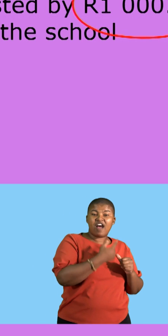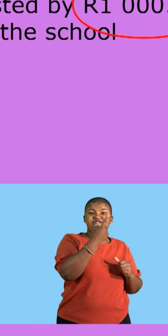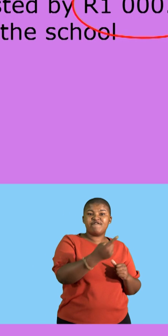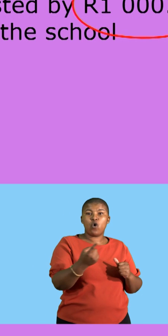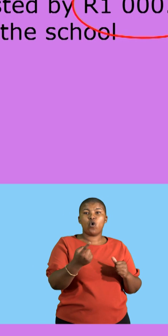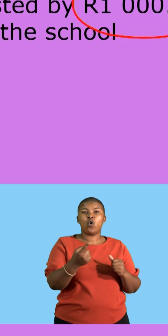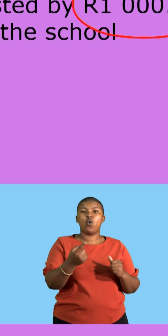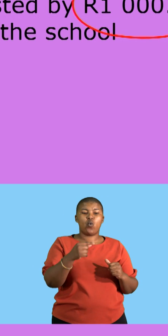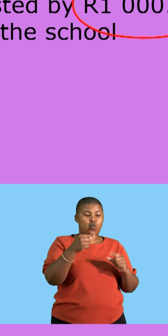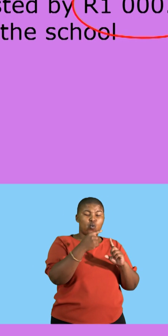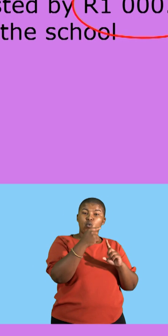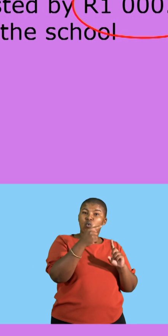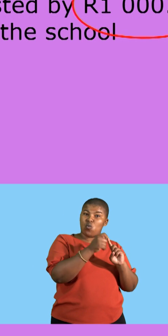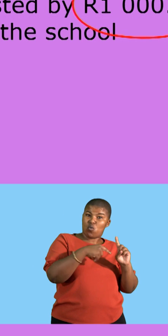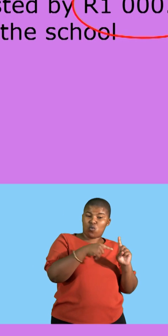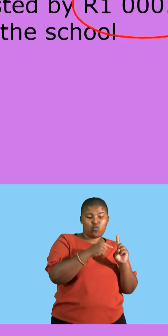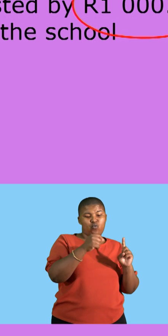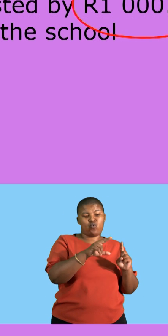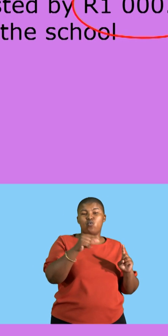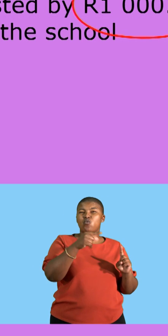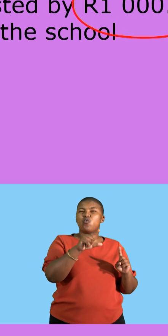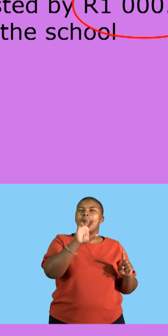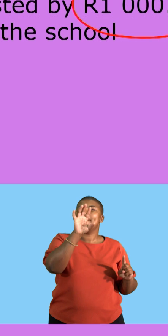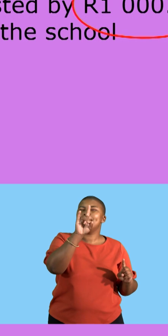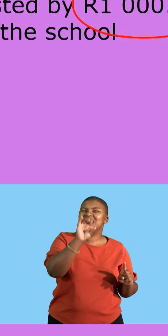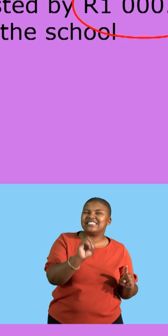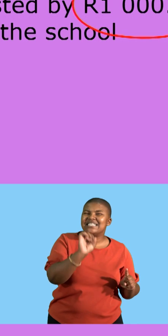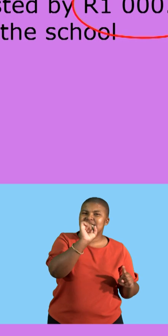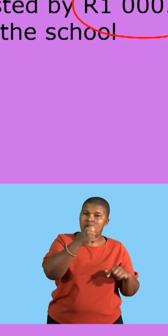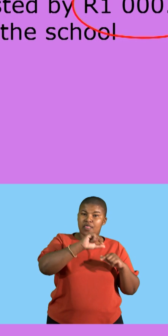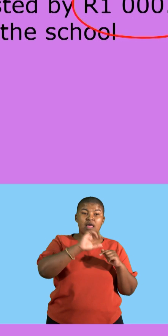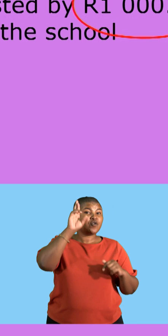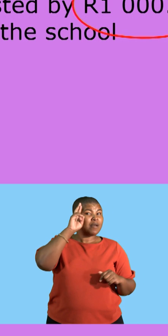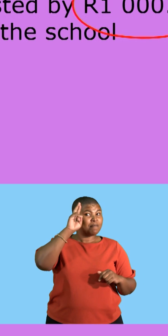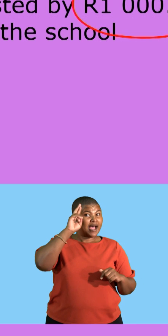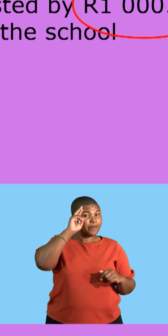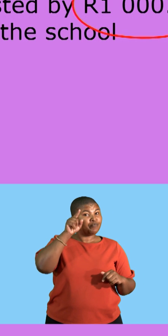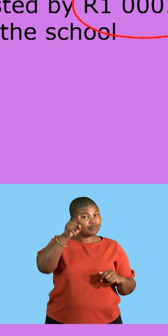percentage increase of Gugu's salary. Now remember, she used to earn